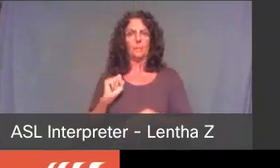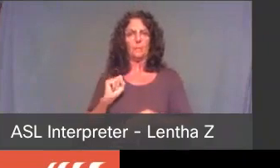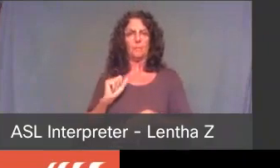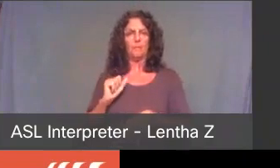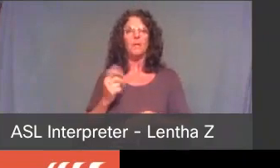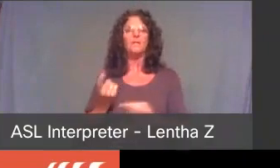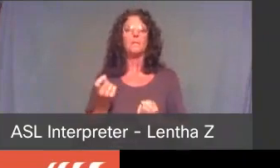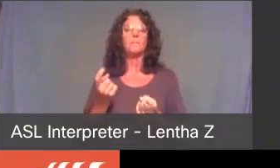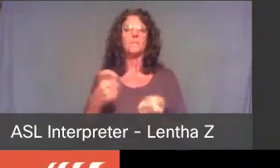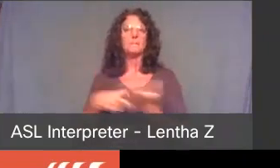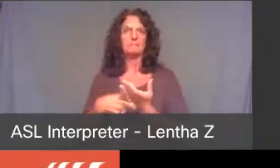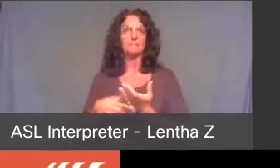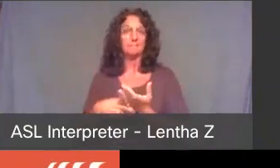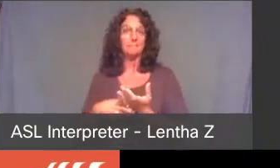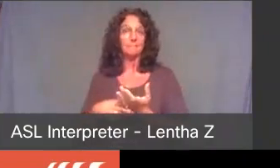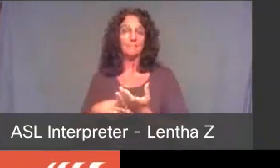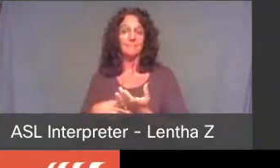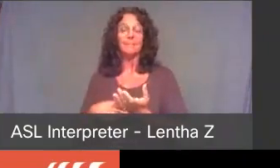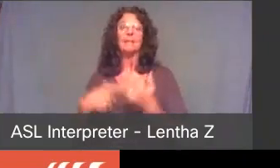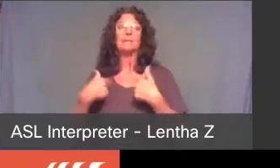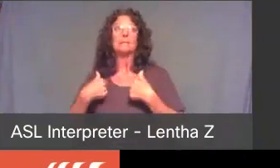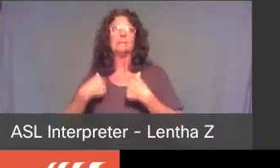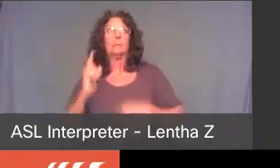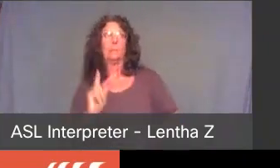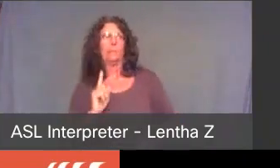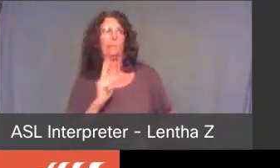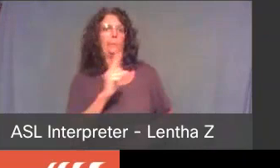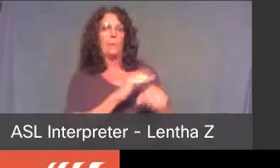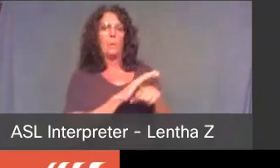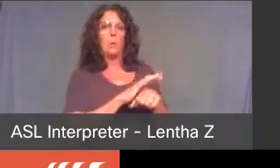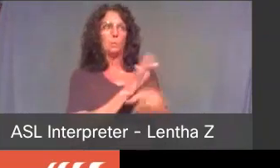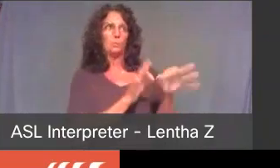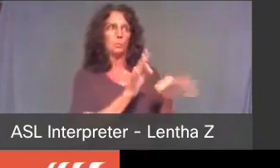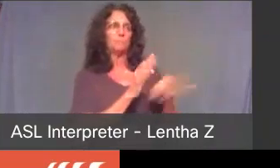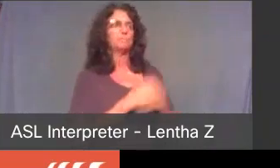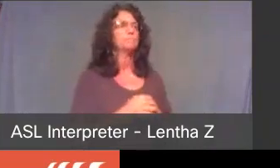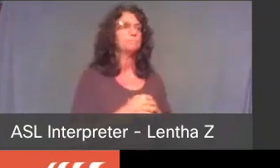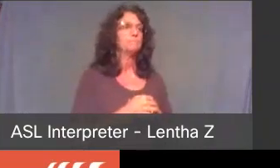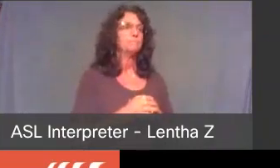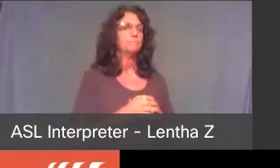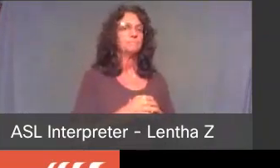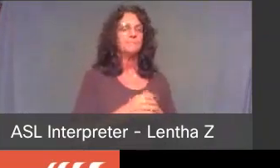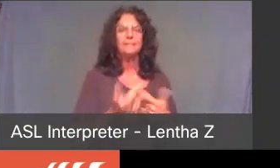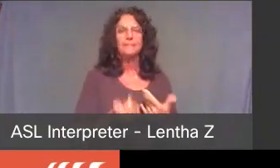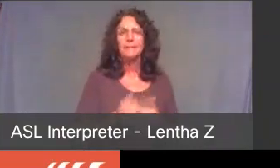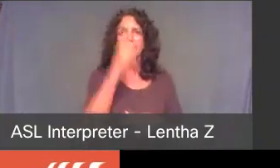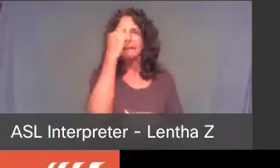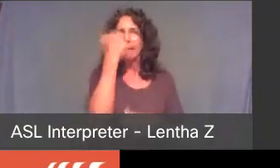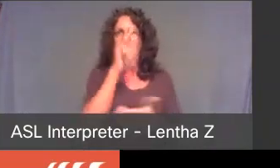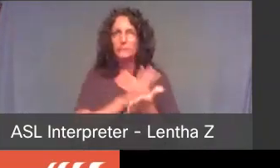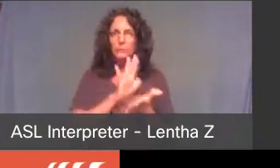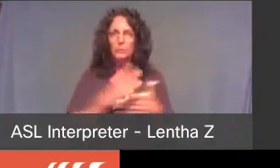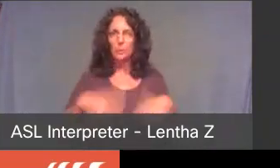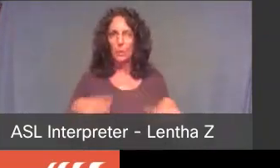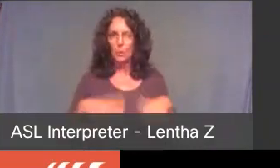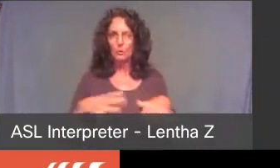ticket and I had to go to the local magistrate, and I was sitting in my Catholic school girl uniform because it was